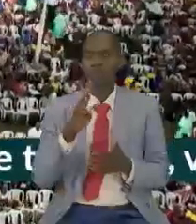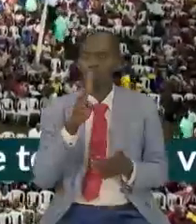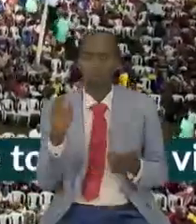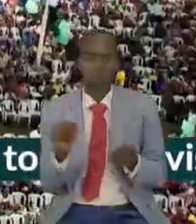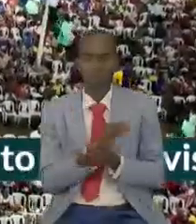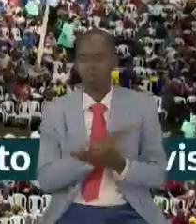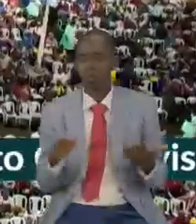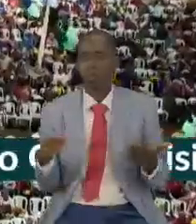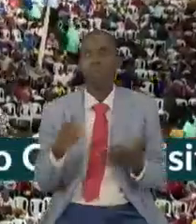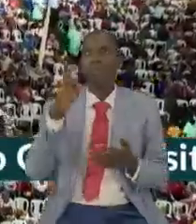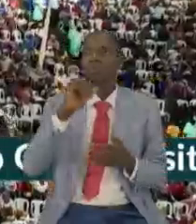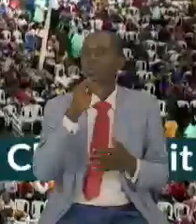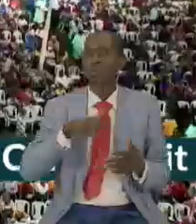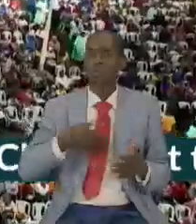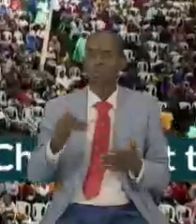Quickly.